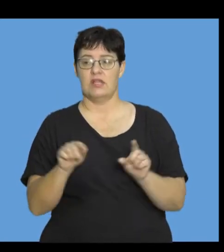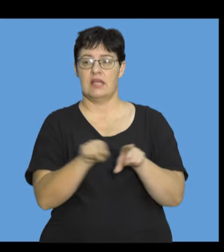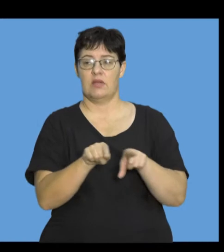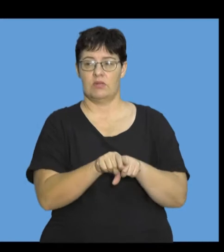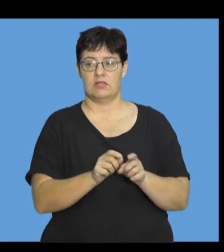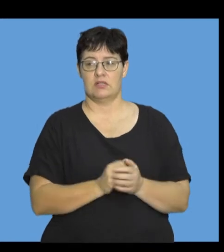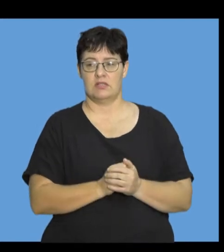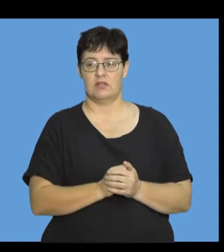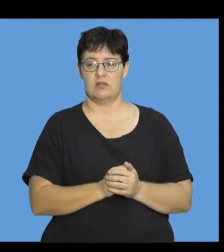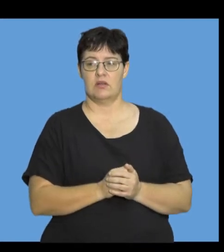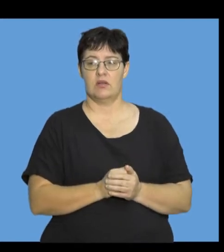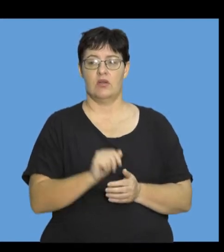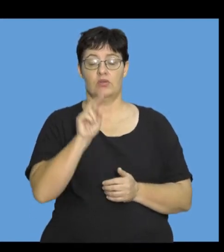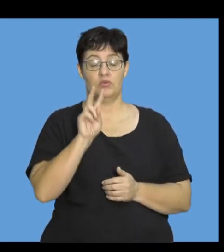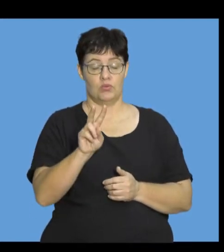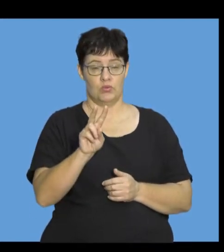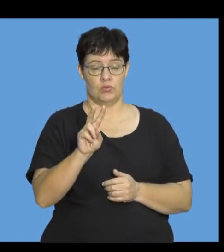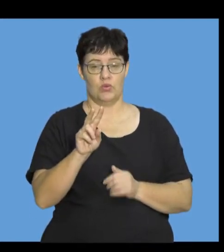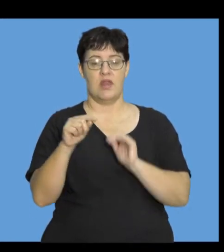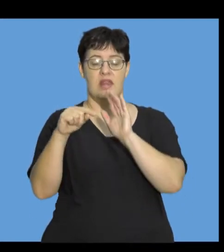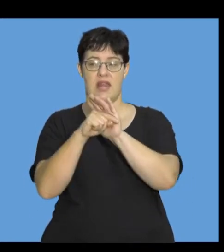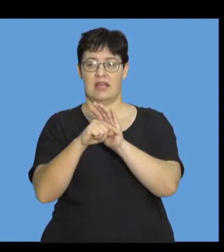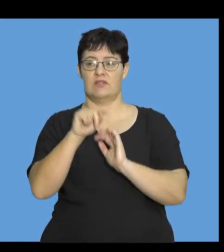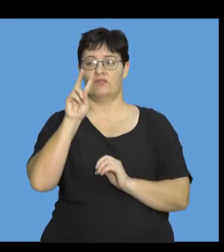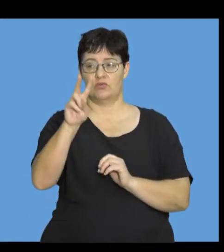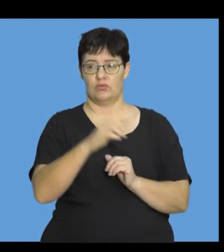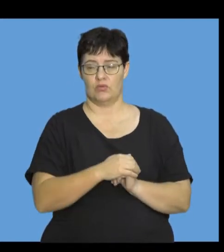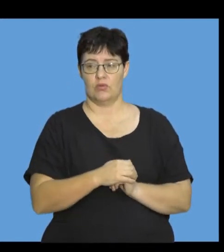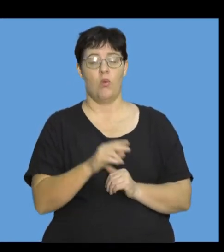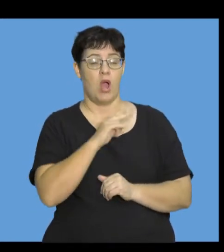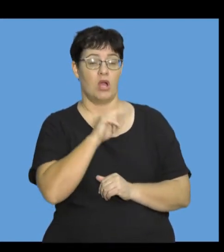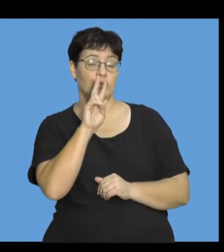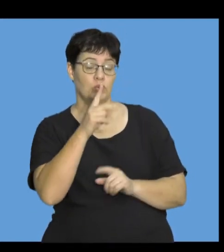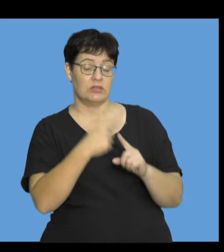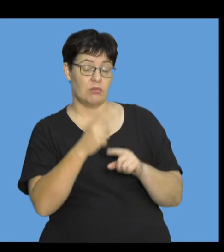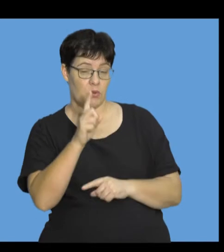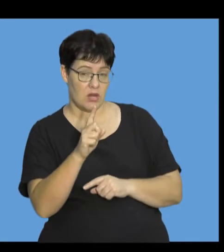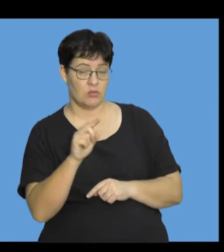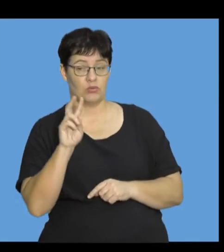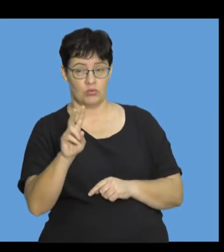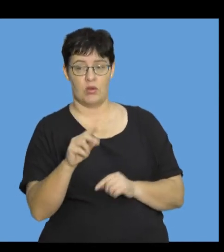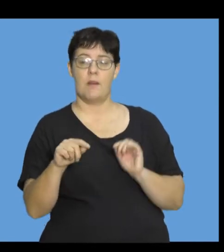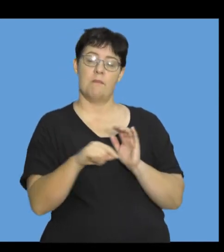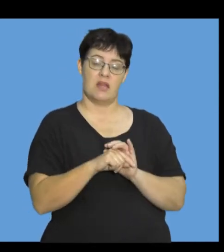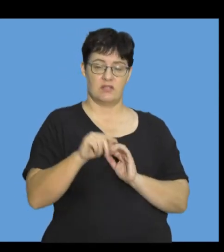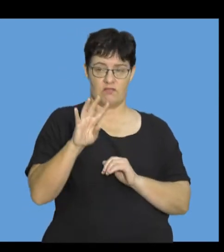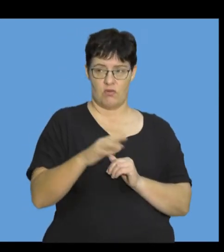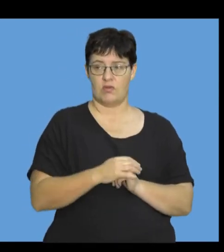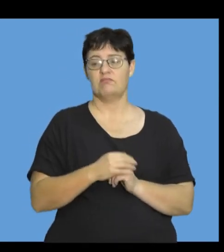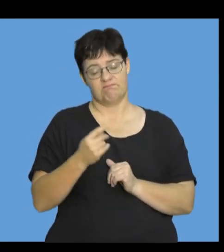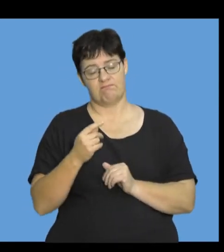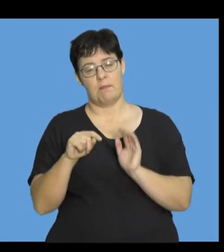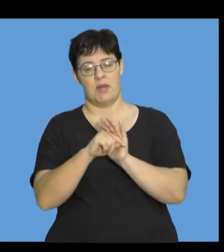which is equals to 2 to the exponent of negative 2, because 2 times 1 is 2, minus the 4, it